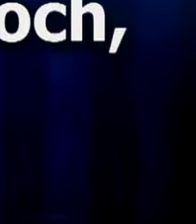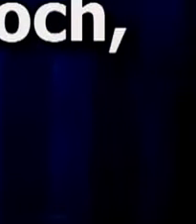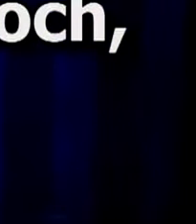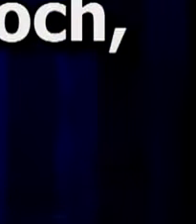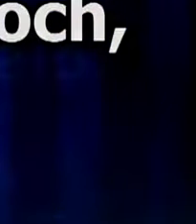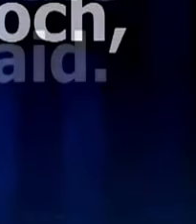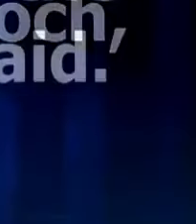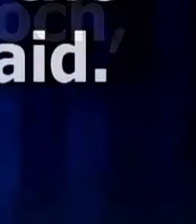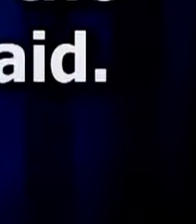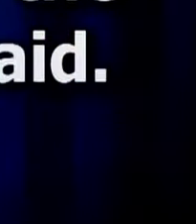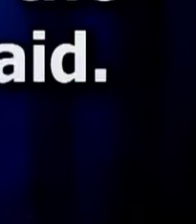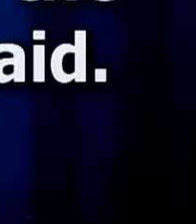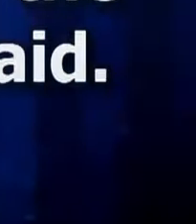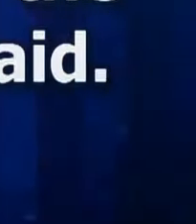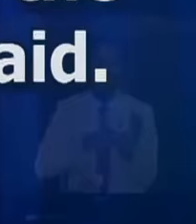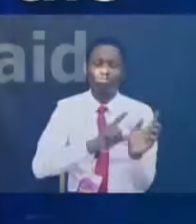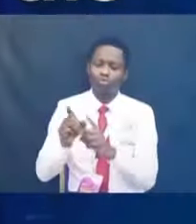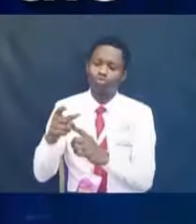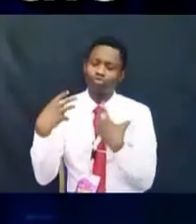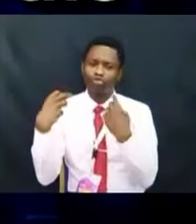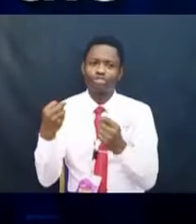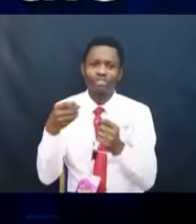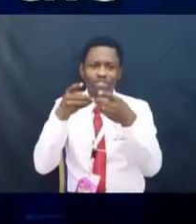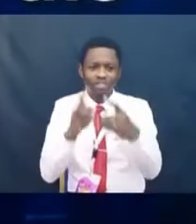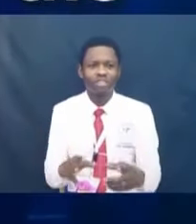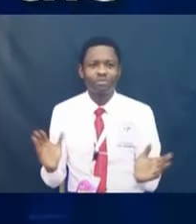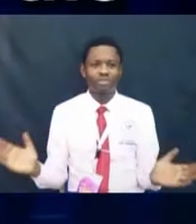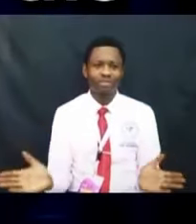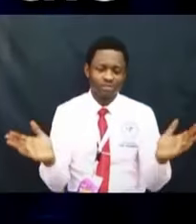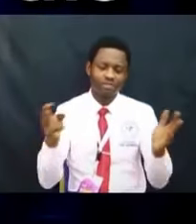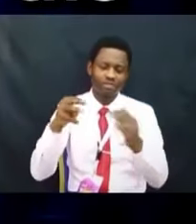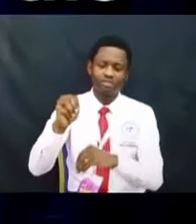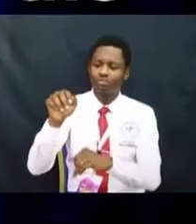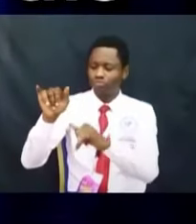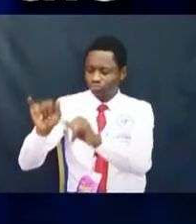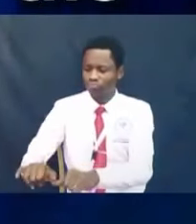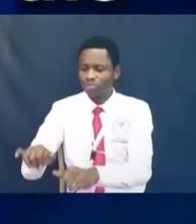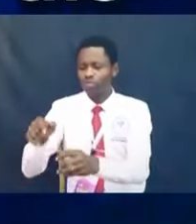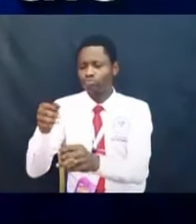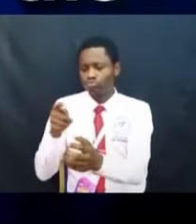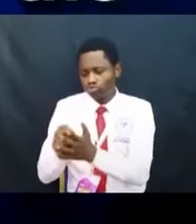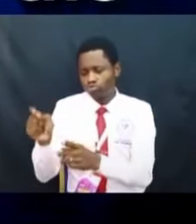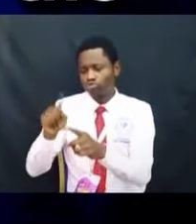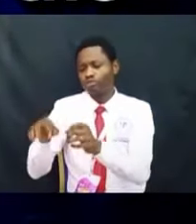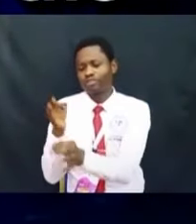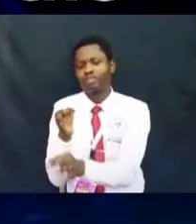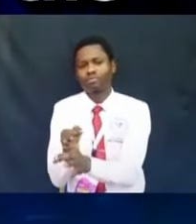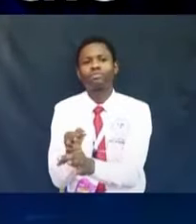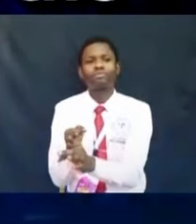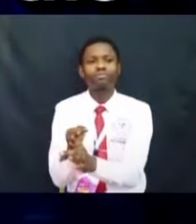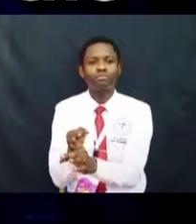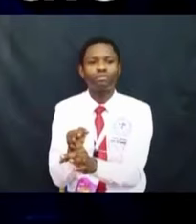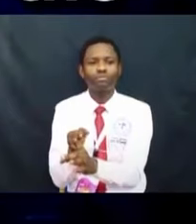Antioch, strengthening the disciples and encouraging them to remain true to the faith. We